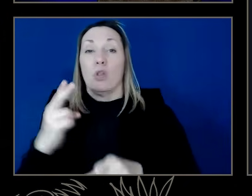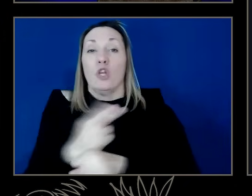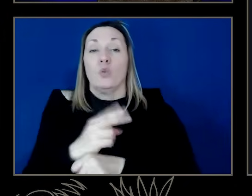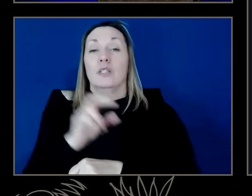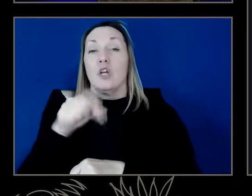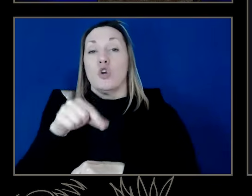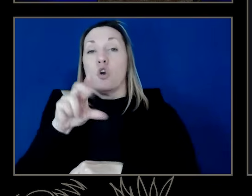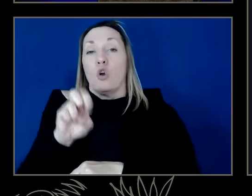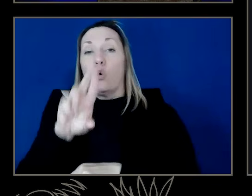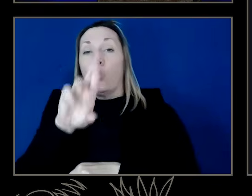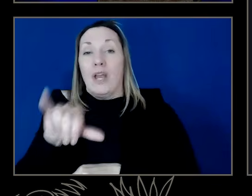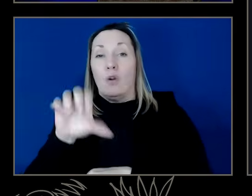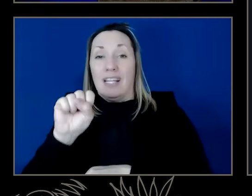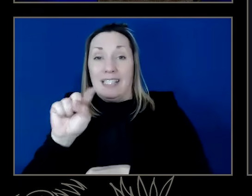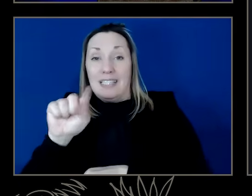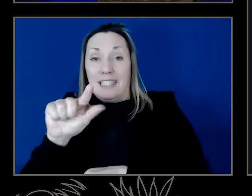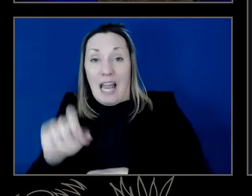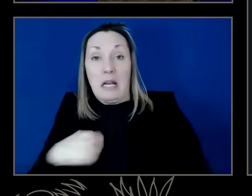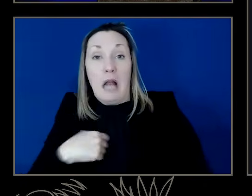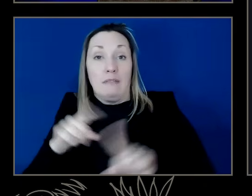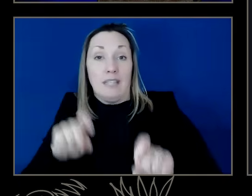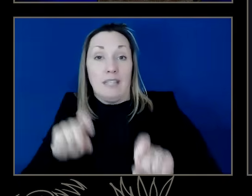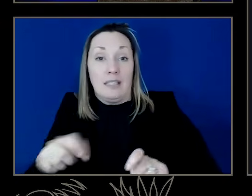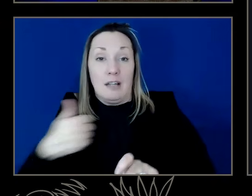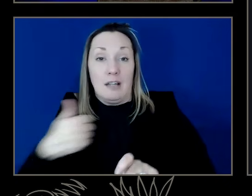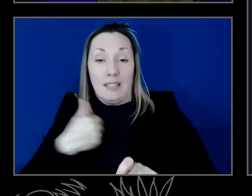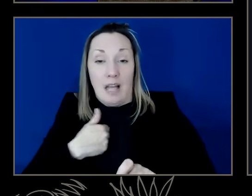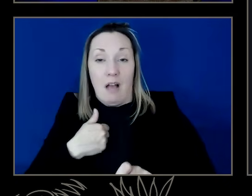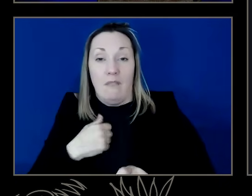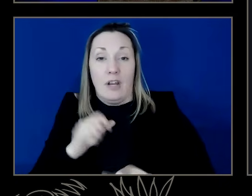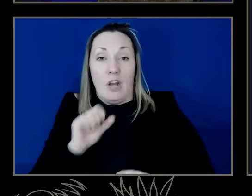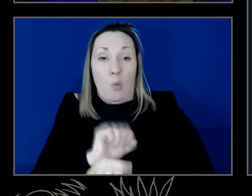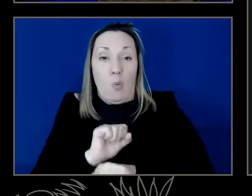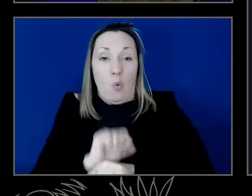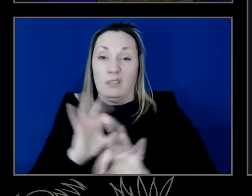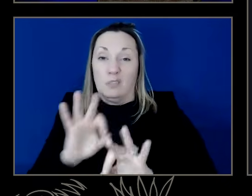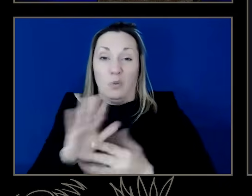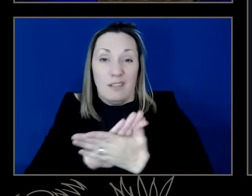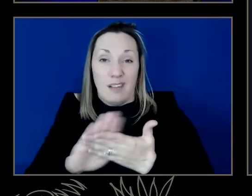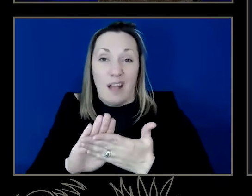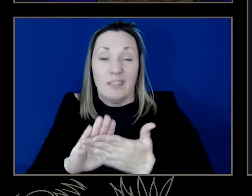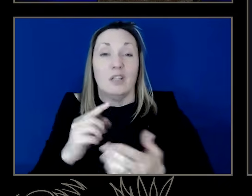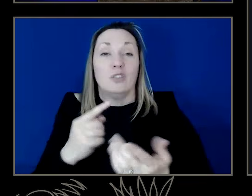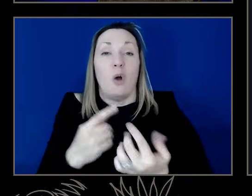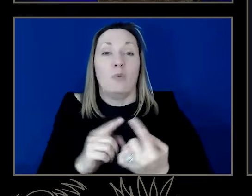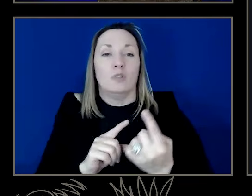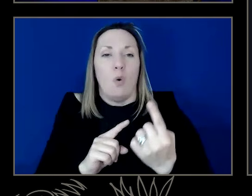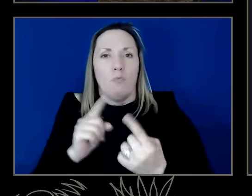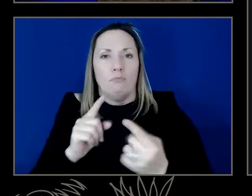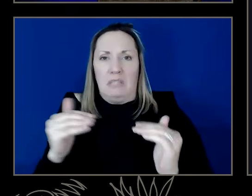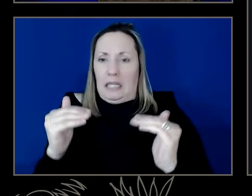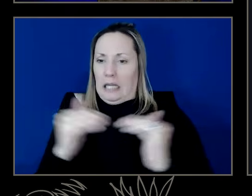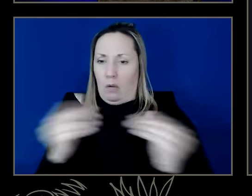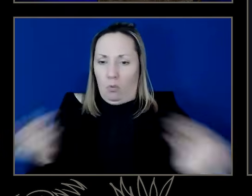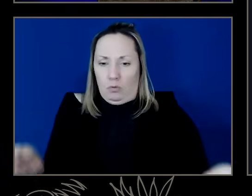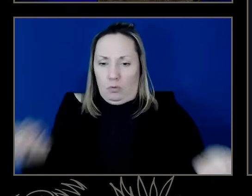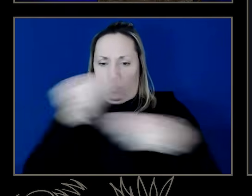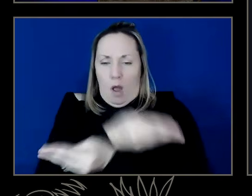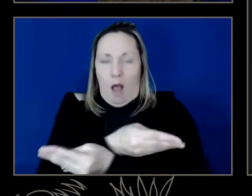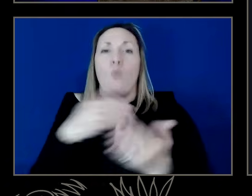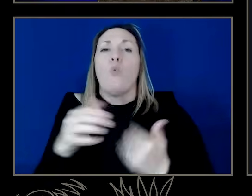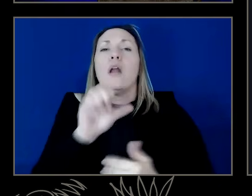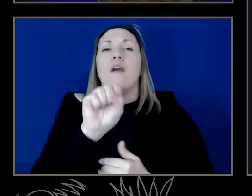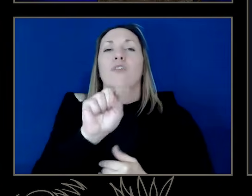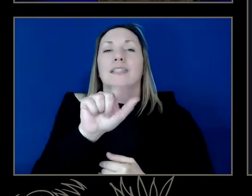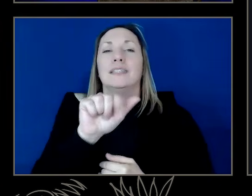And I've tested this. It works really nicely. So it's just almost a one-to-one swap, where basically whatever state you